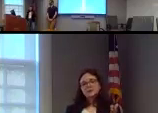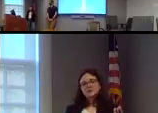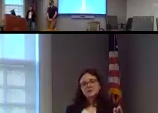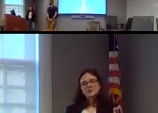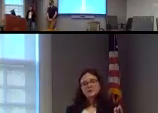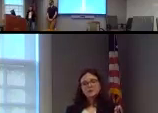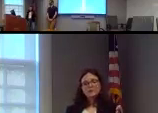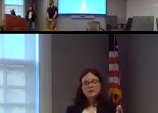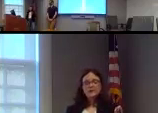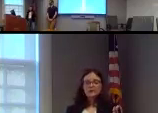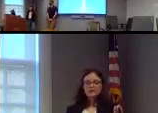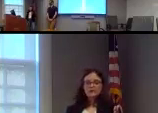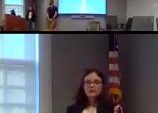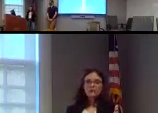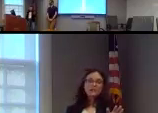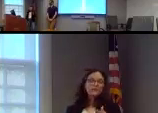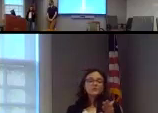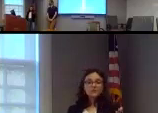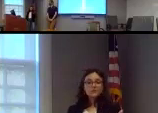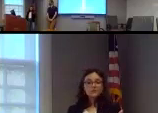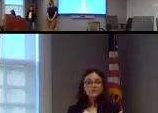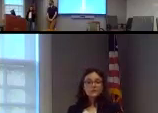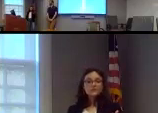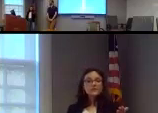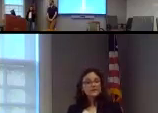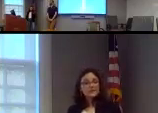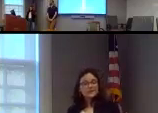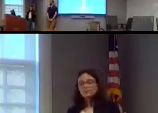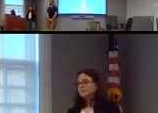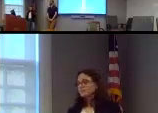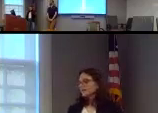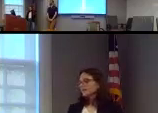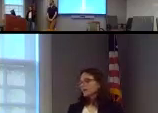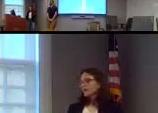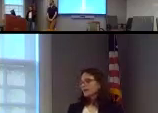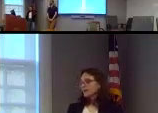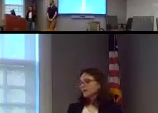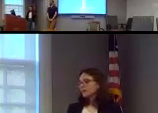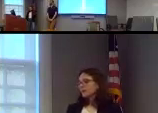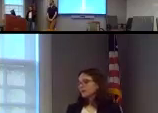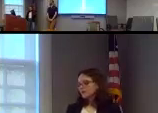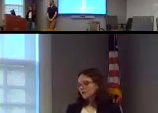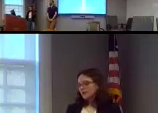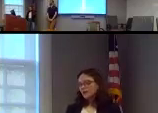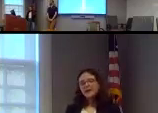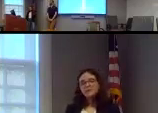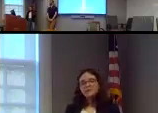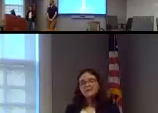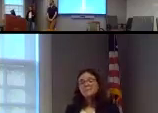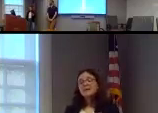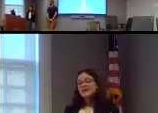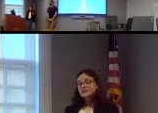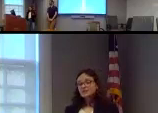like Braithwaite and Johnson, we are creating a Aleppo-shaped space-time cube. And we also then